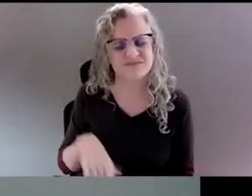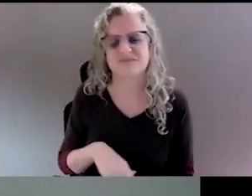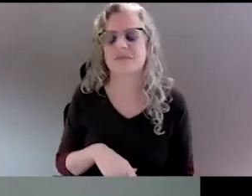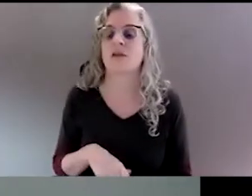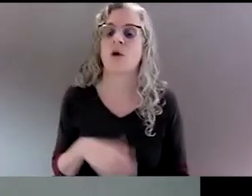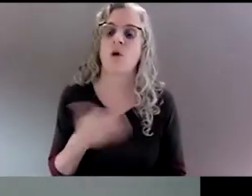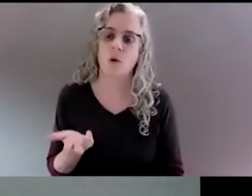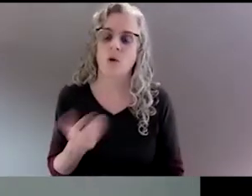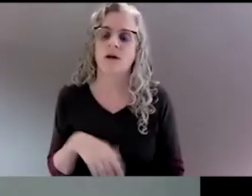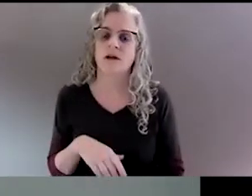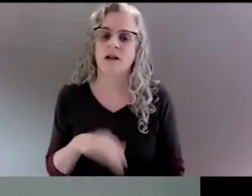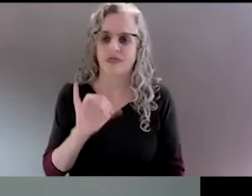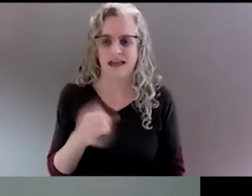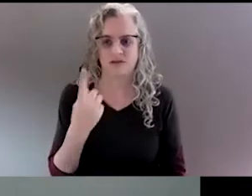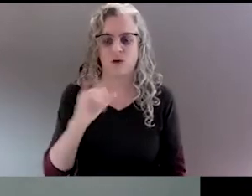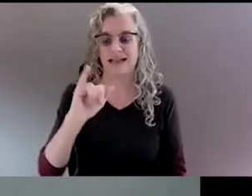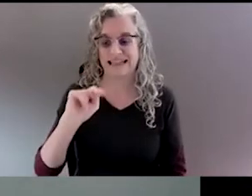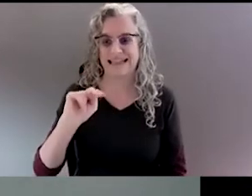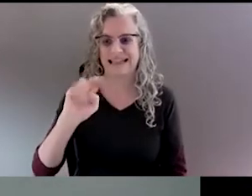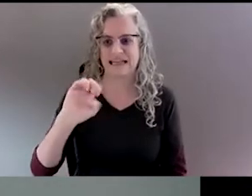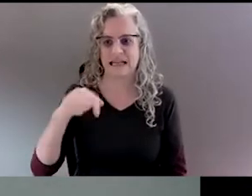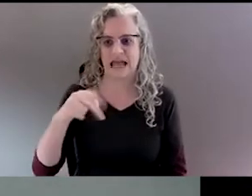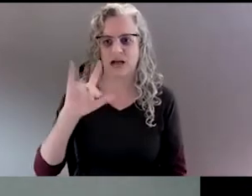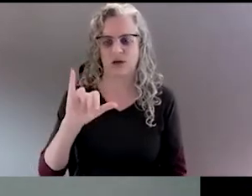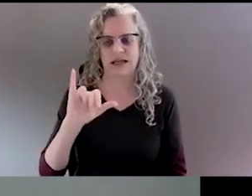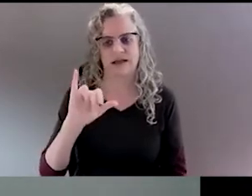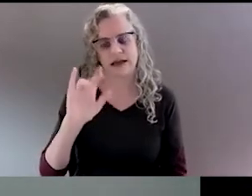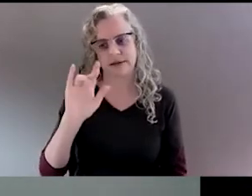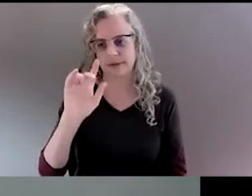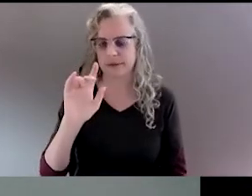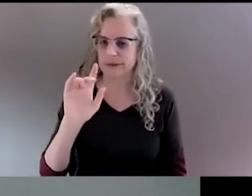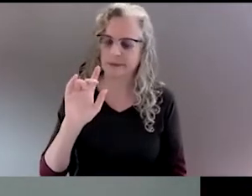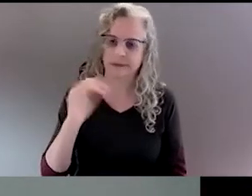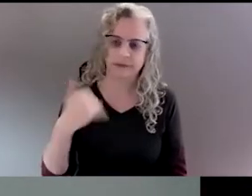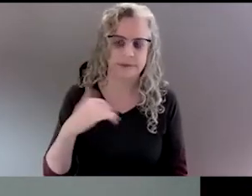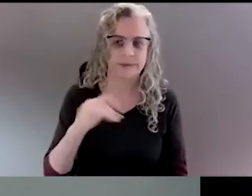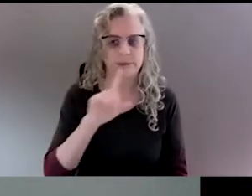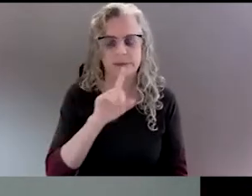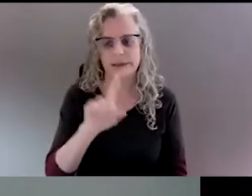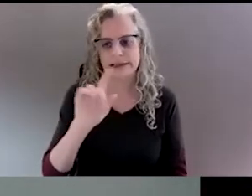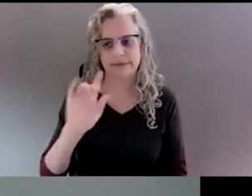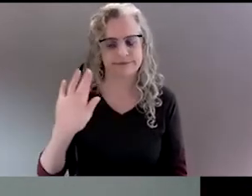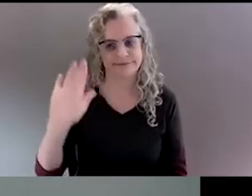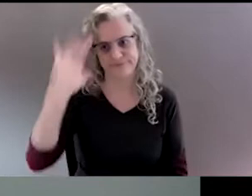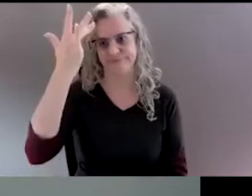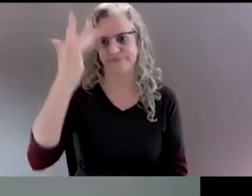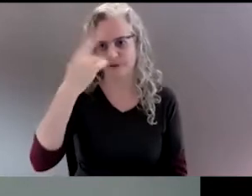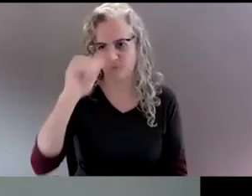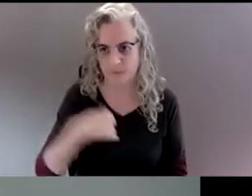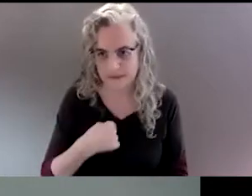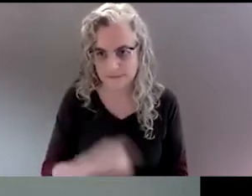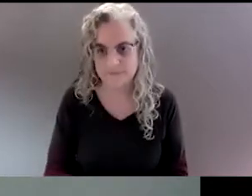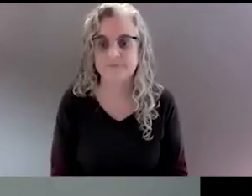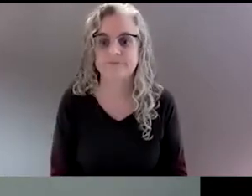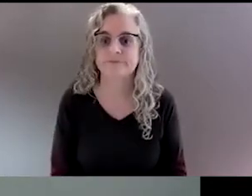that has irritated me to no end. Um, a lot of times if someone doesn't understand what she's saying